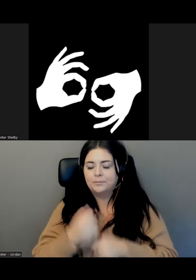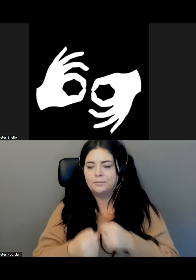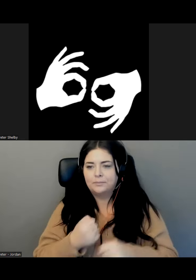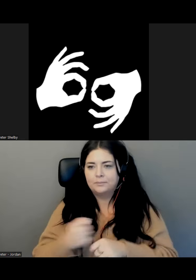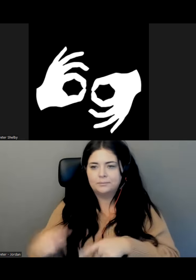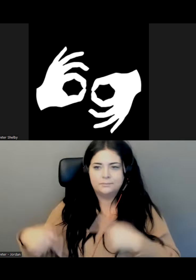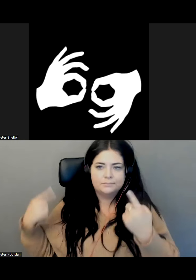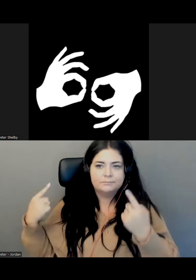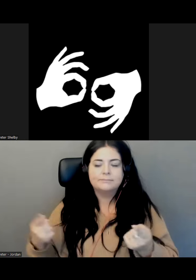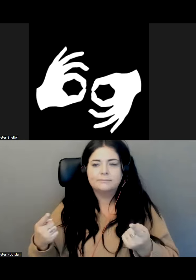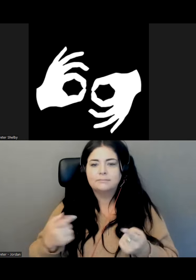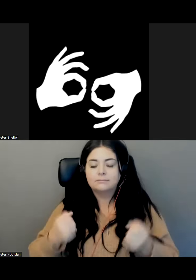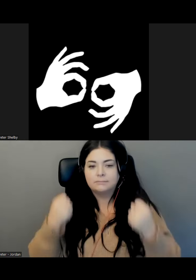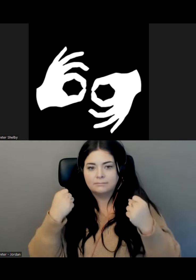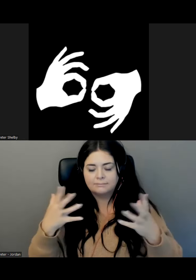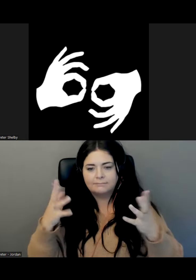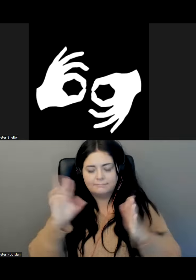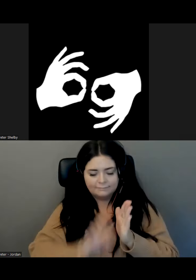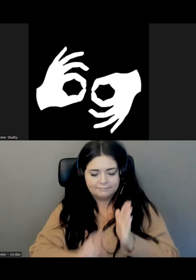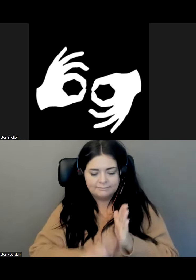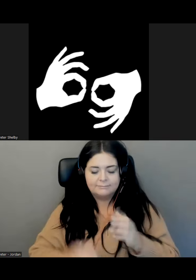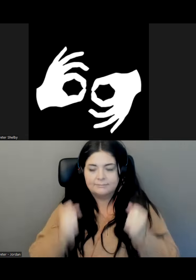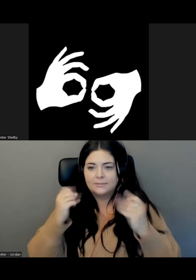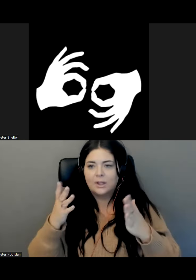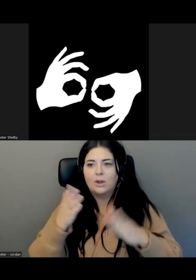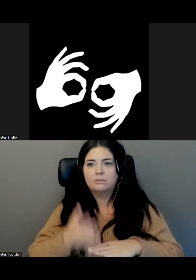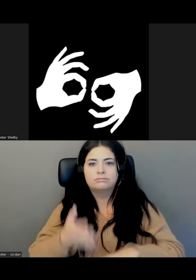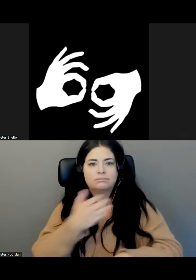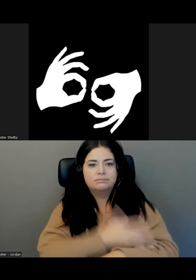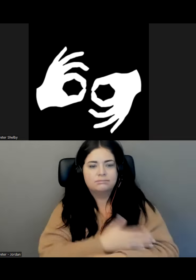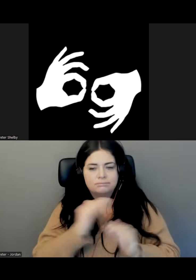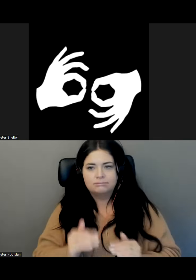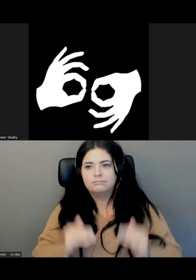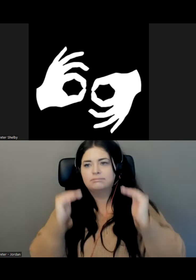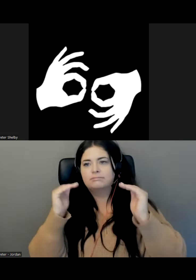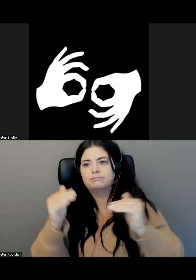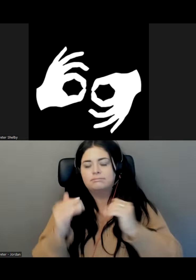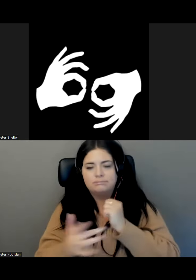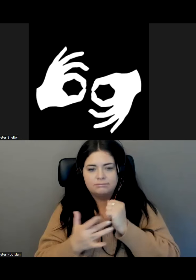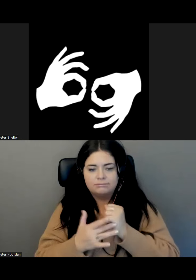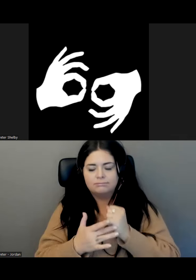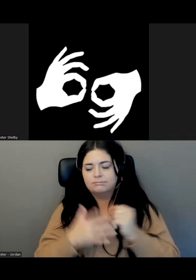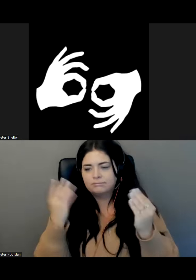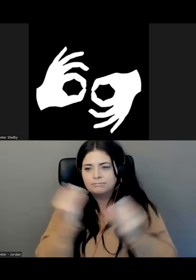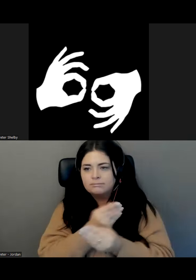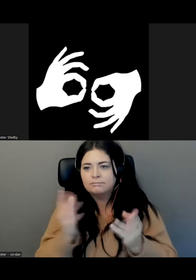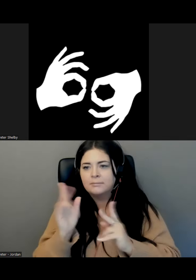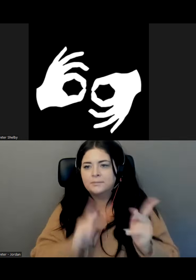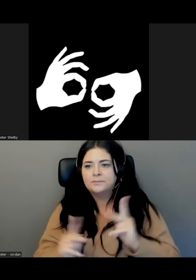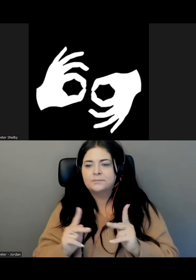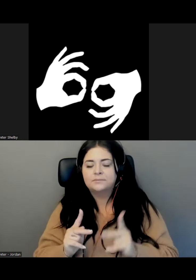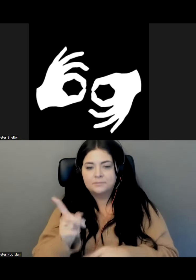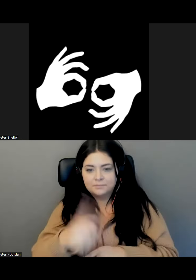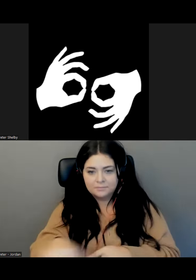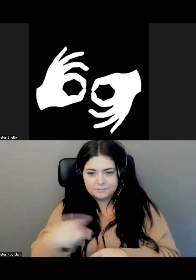of research and advancements, and we just love an opportunity to share that with others and educate people, not